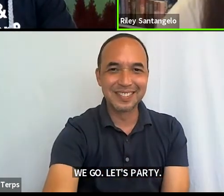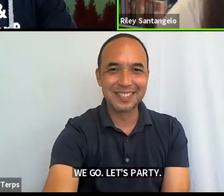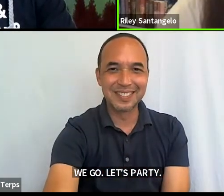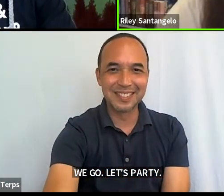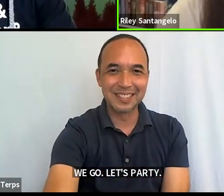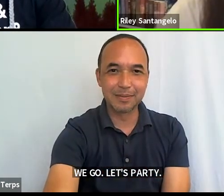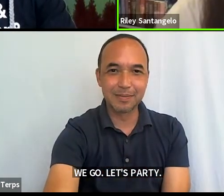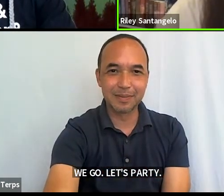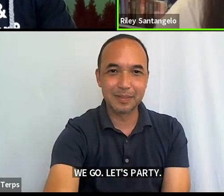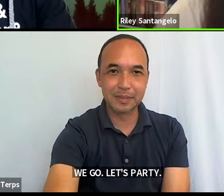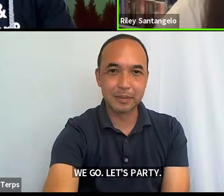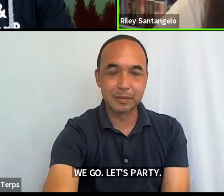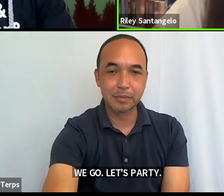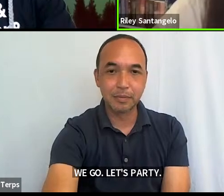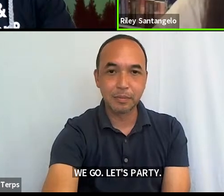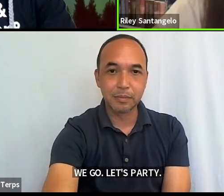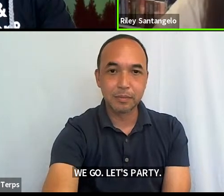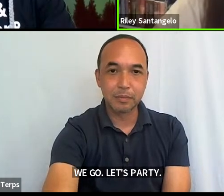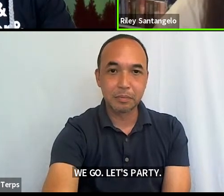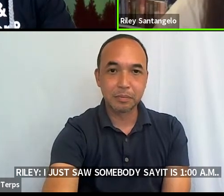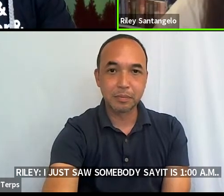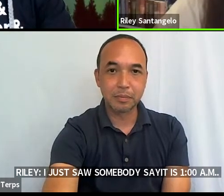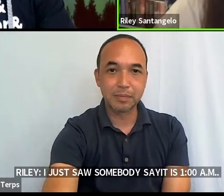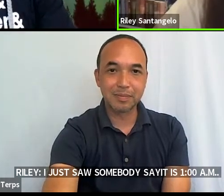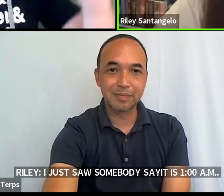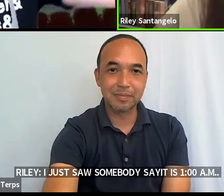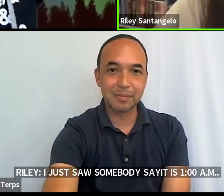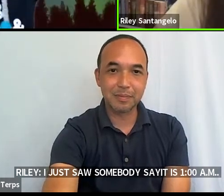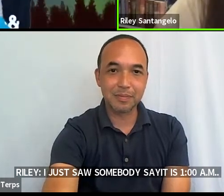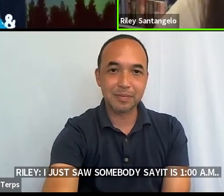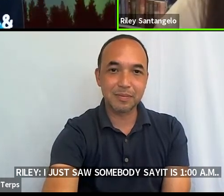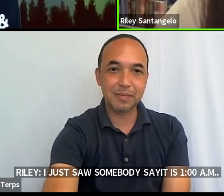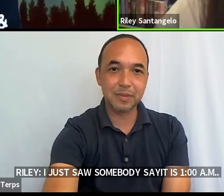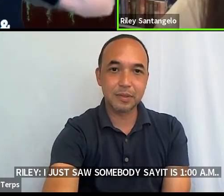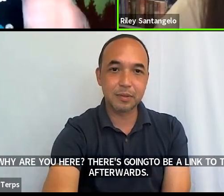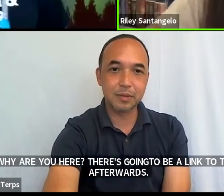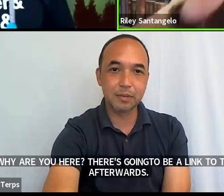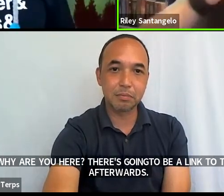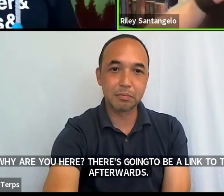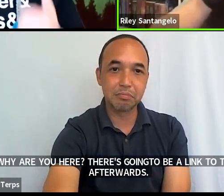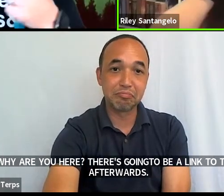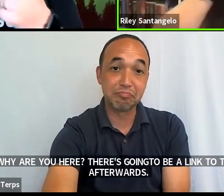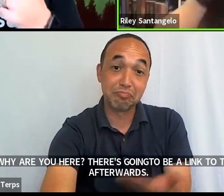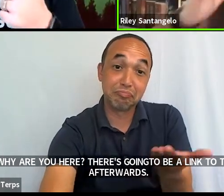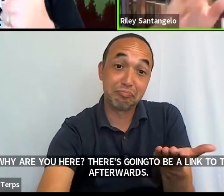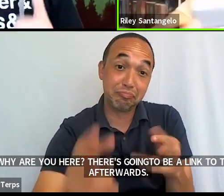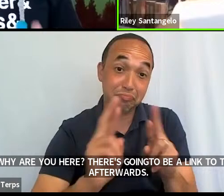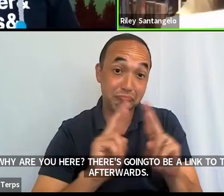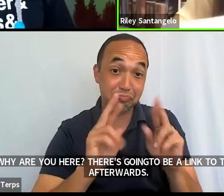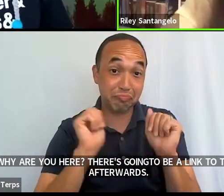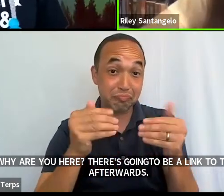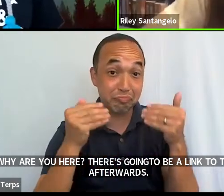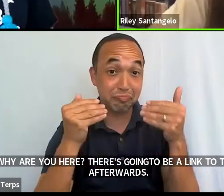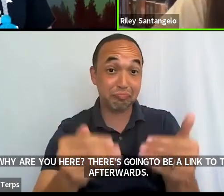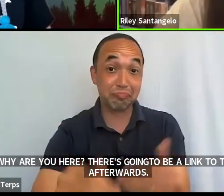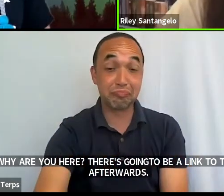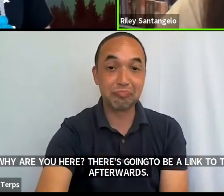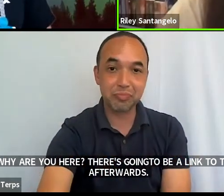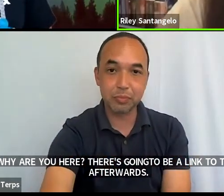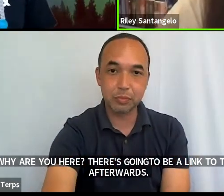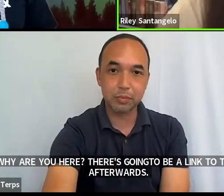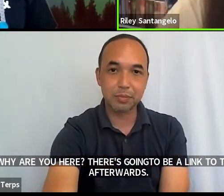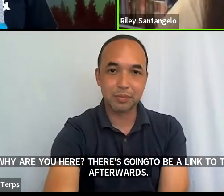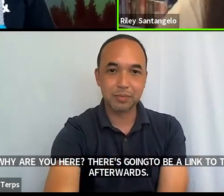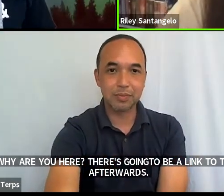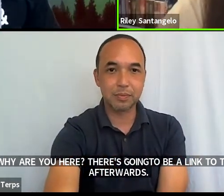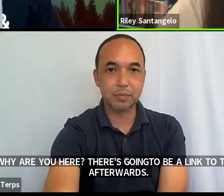at comments. Okay, yes. All right, well, if we're ready, then we can go ahead and get started. So I am